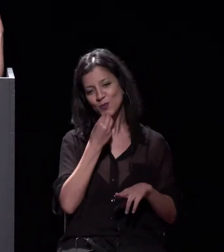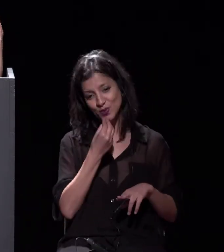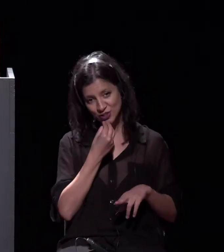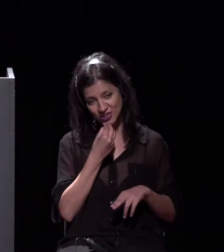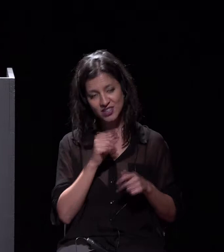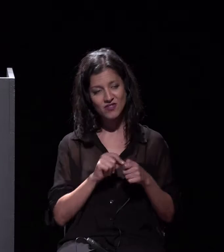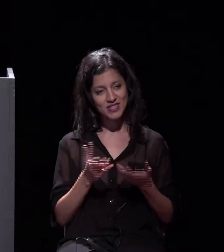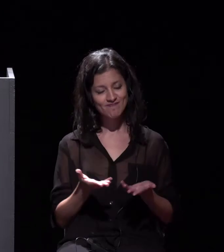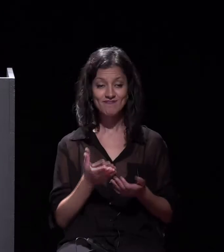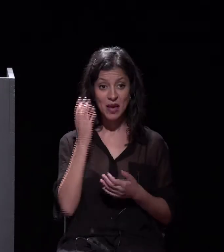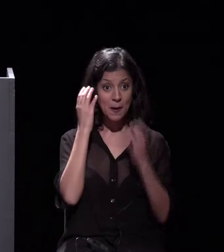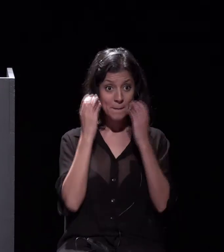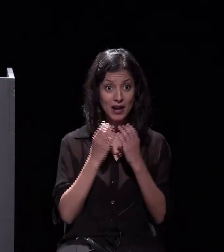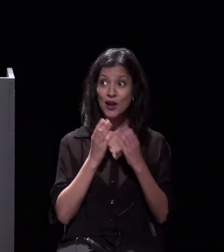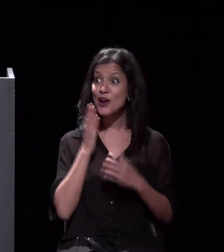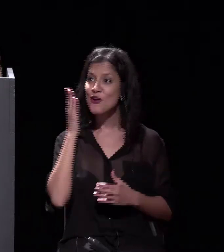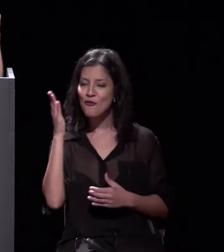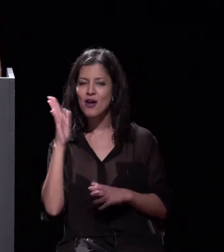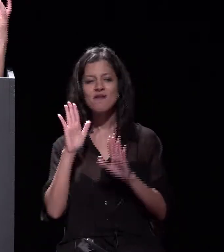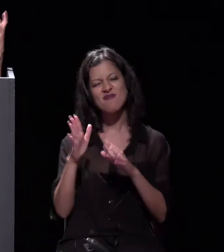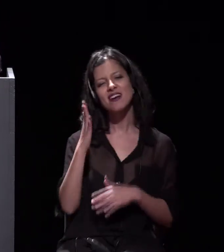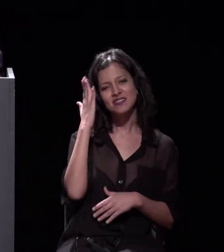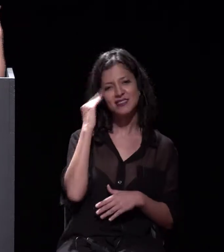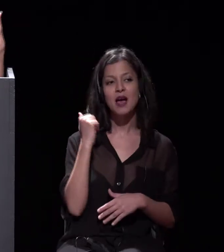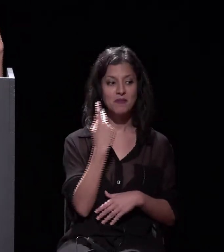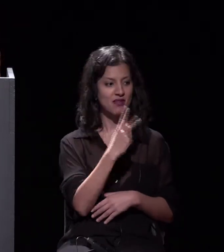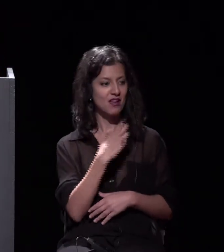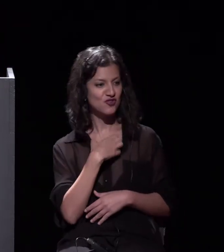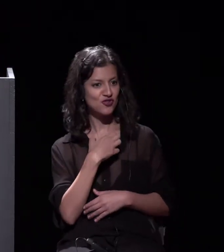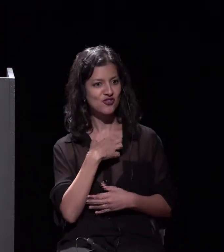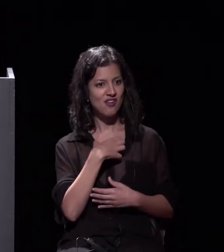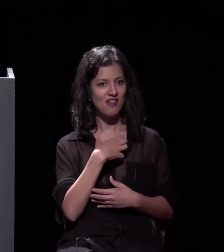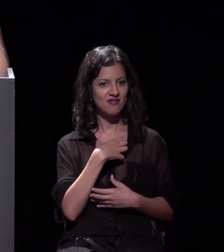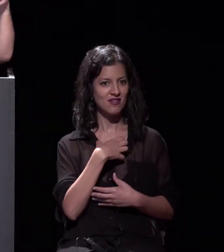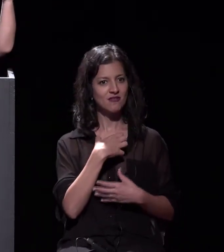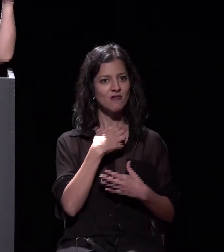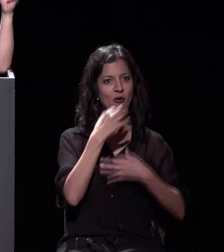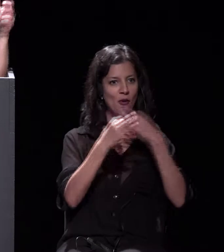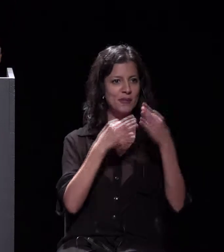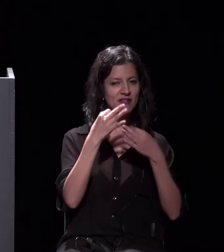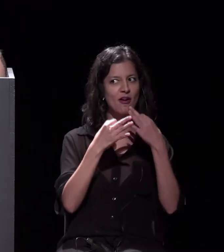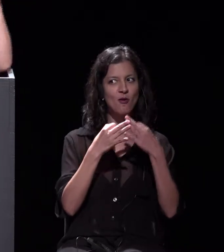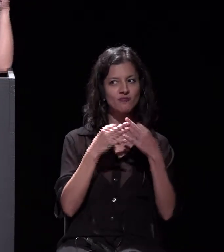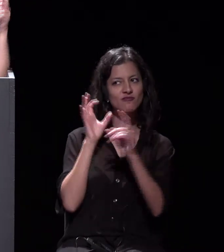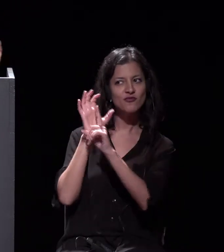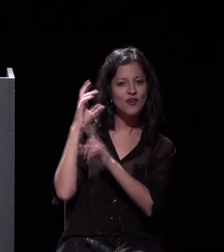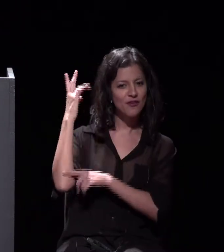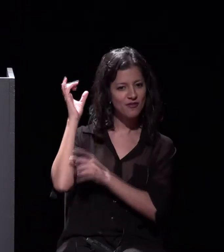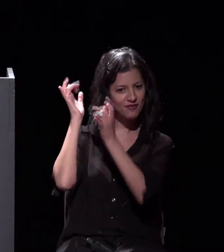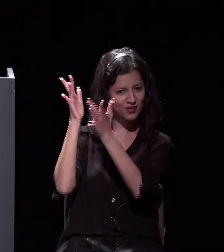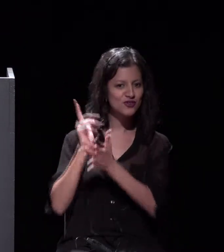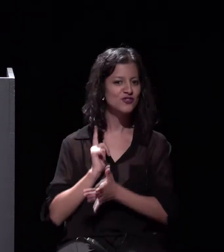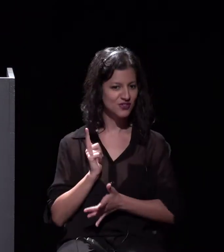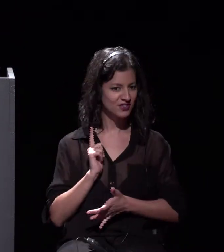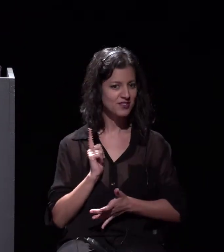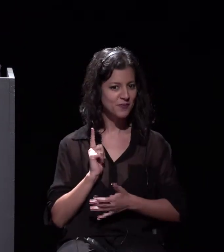there in spirit. So previous regional meetings, these meetings where the ICOM went to other places, not the West, to